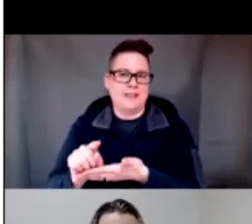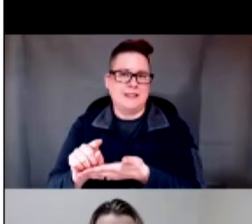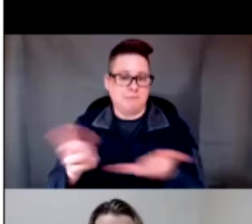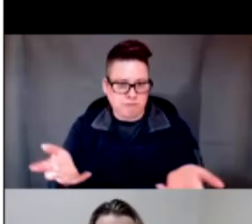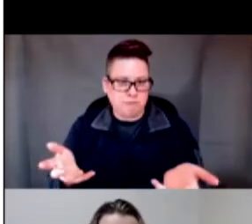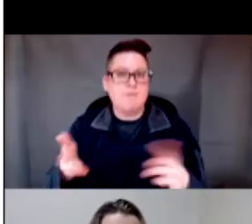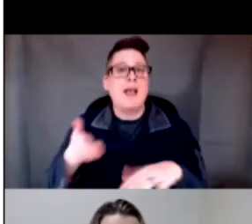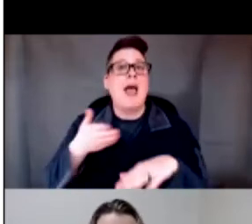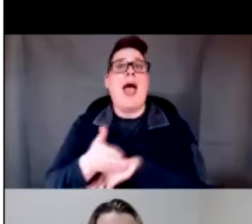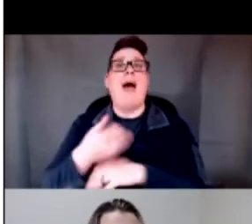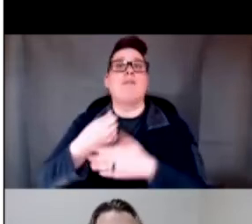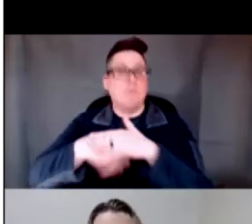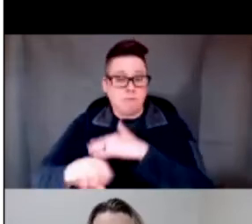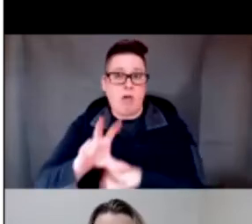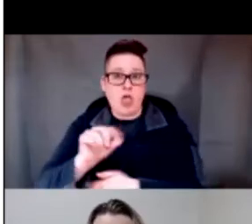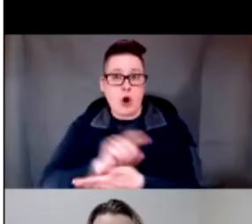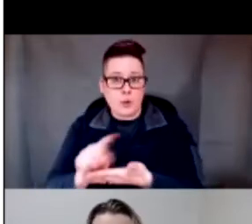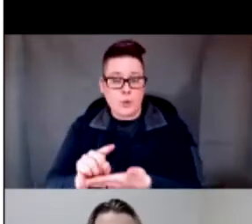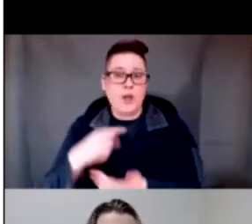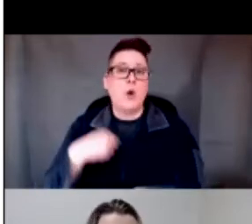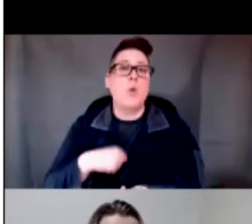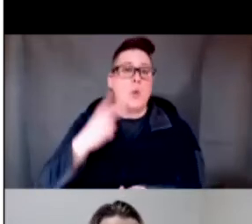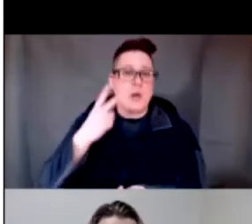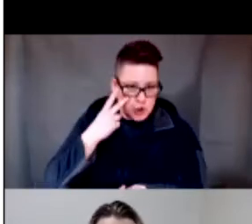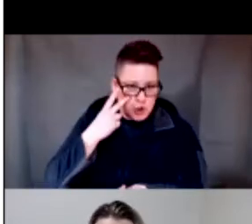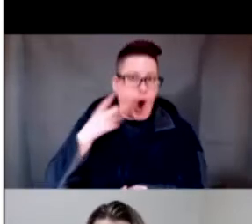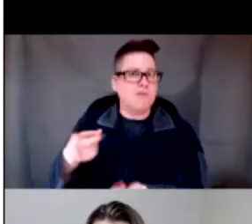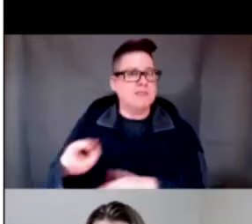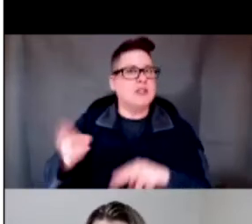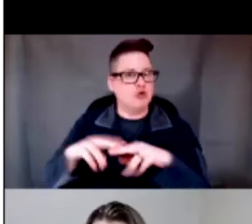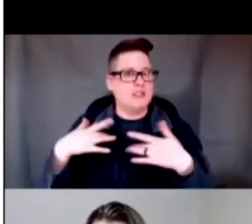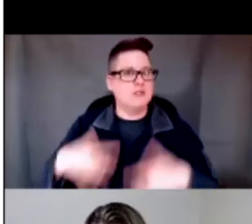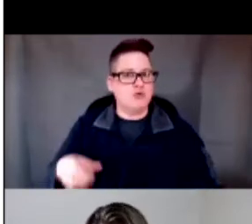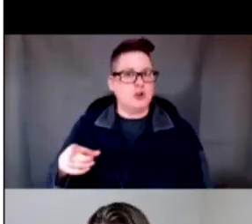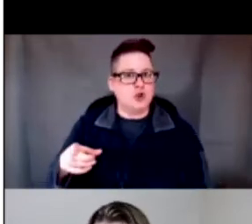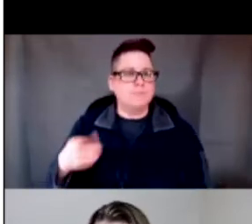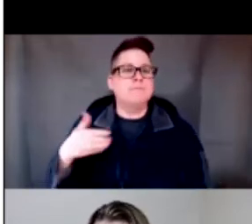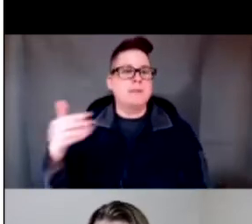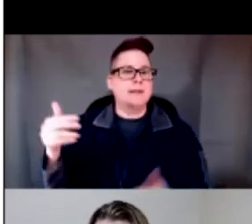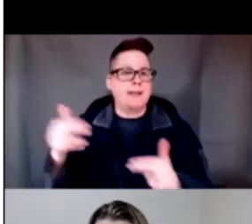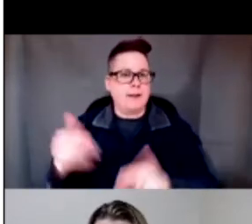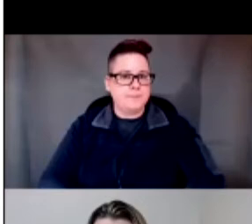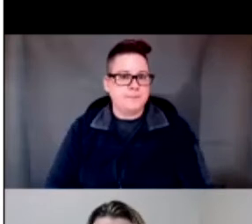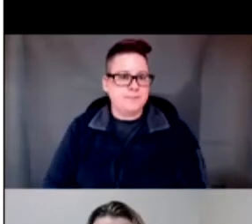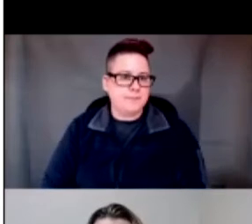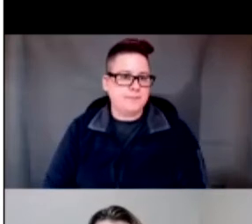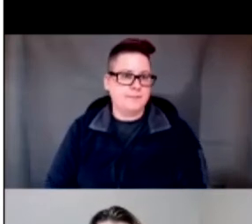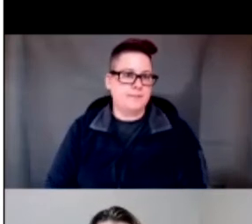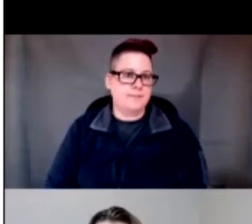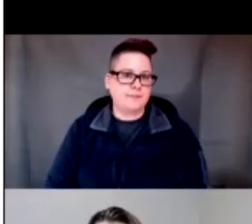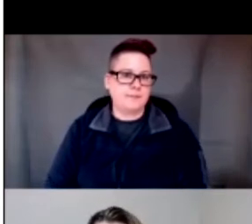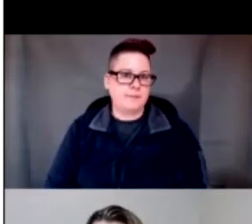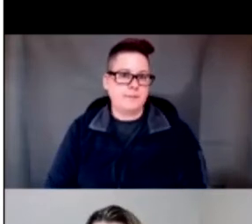following her early delivery at 30 weeks, we did see an increase in depressive symptoms. Next slide.